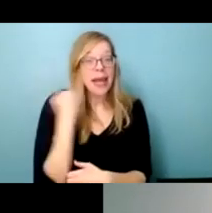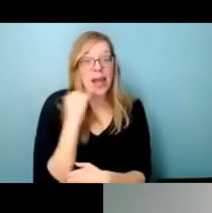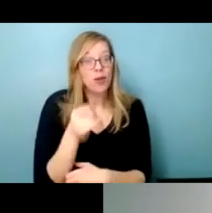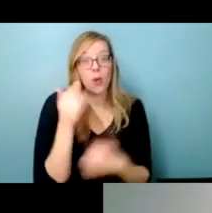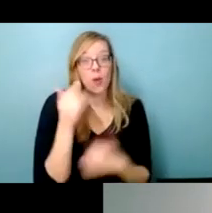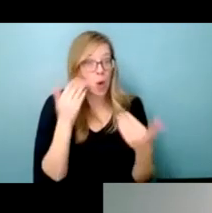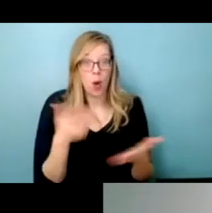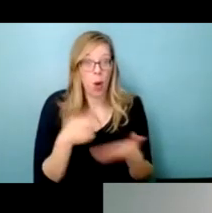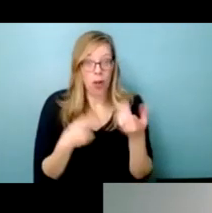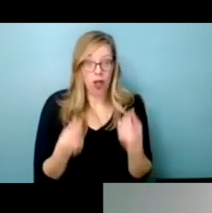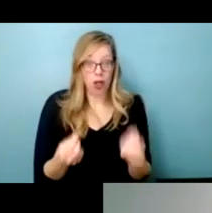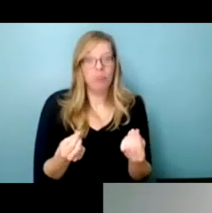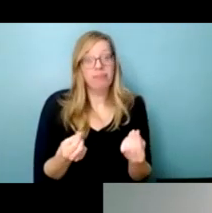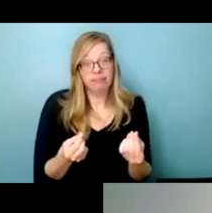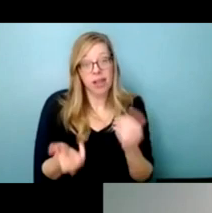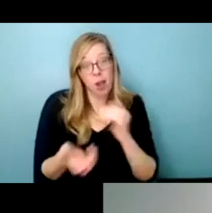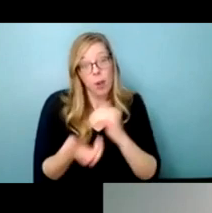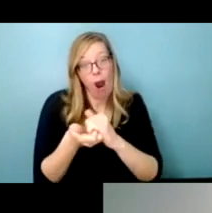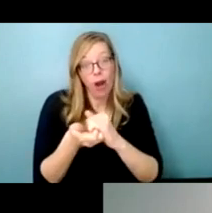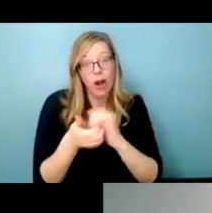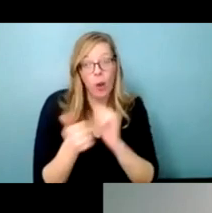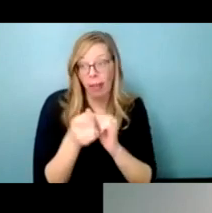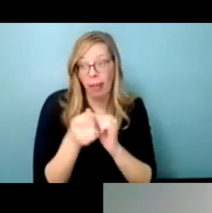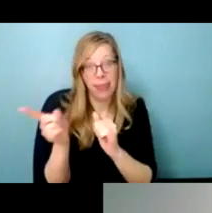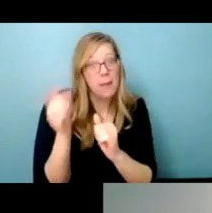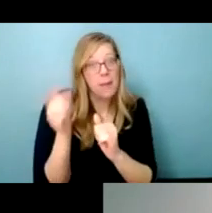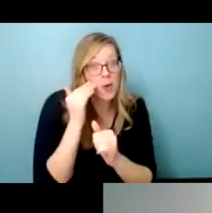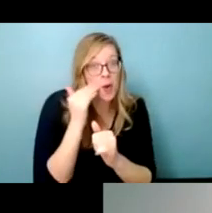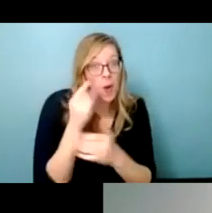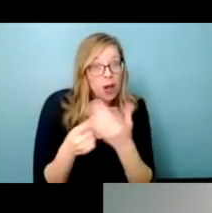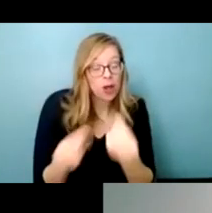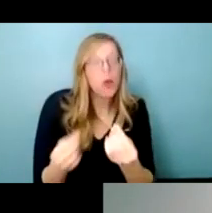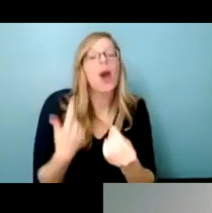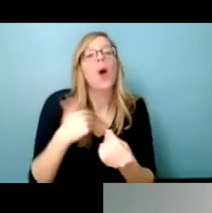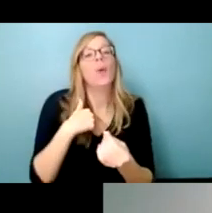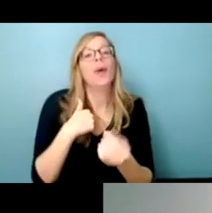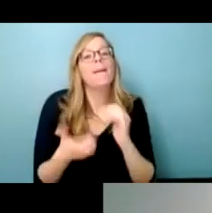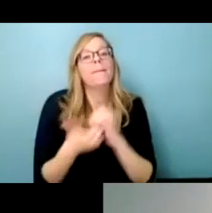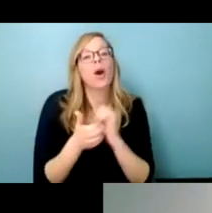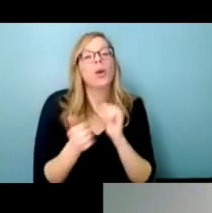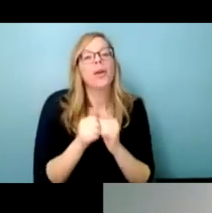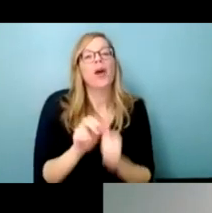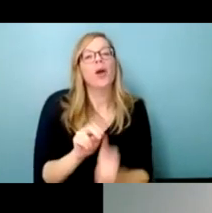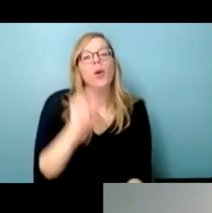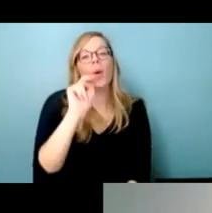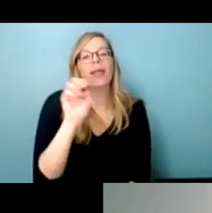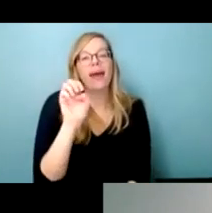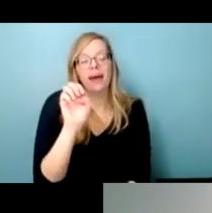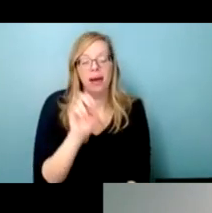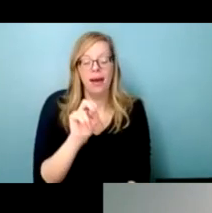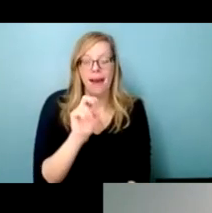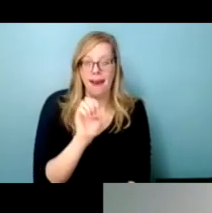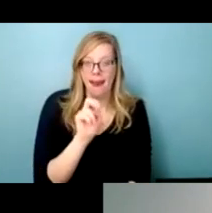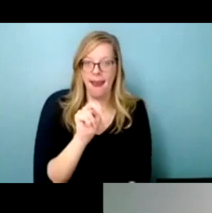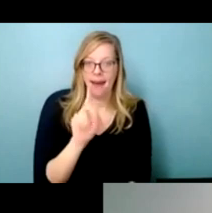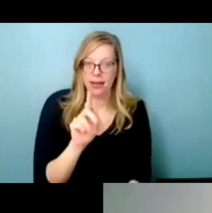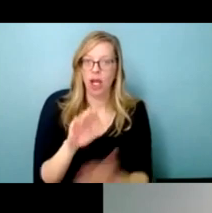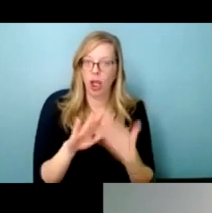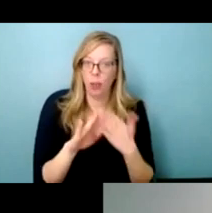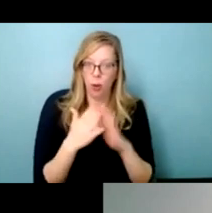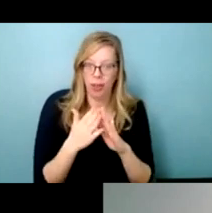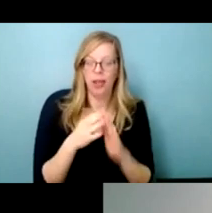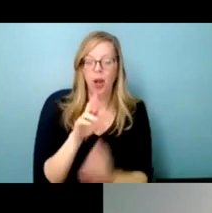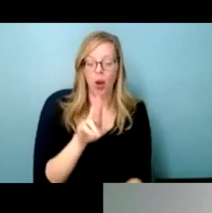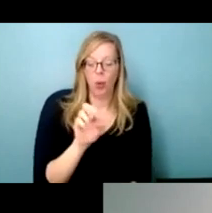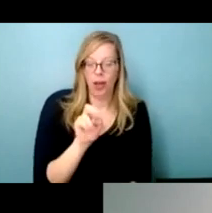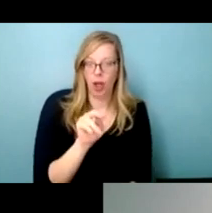partner. And so for us, we've partnered with North End Community Renewal Corporation, among others,